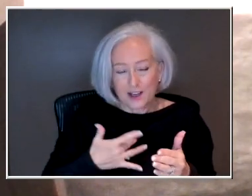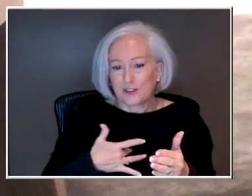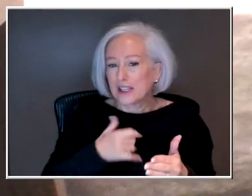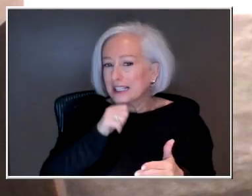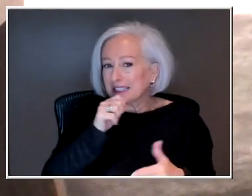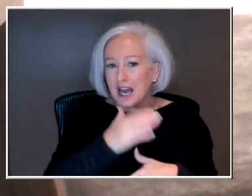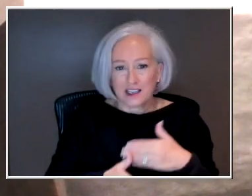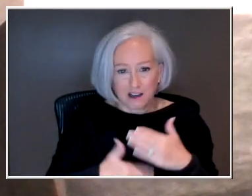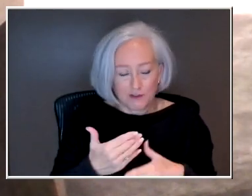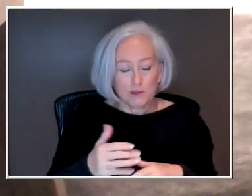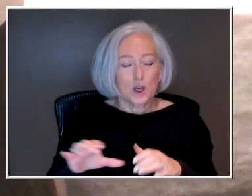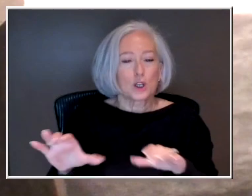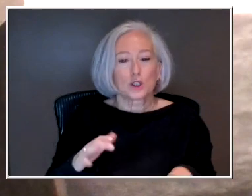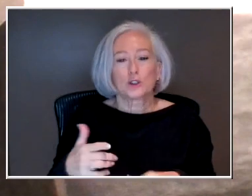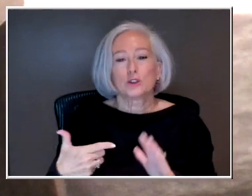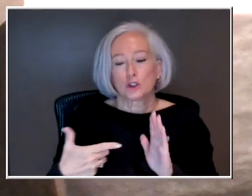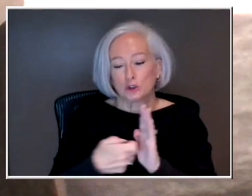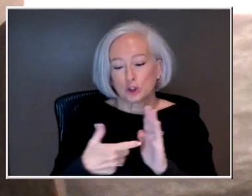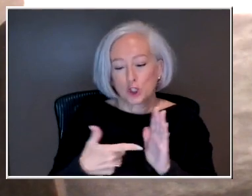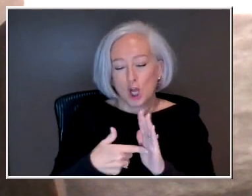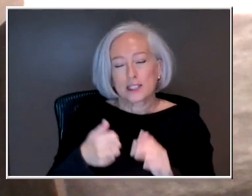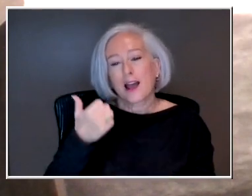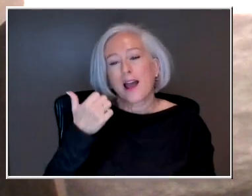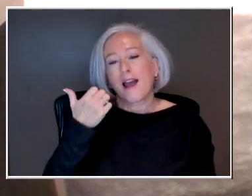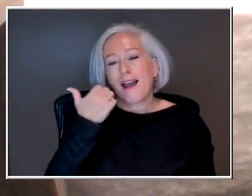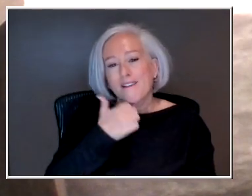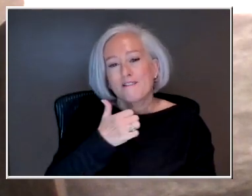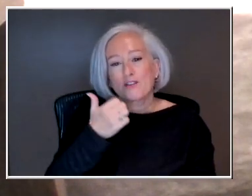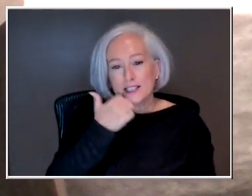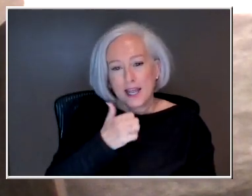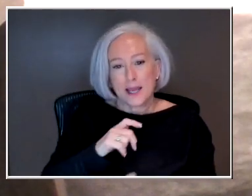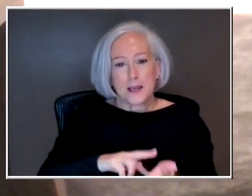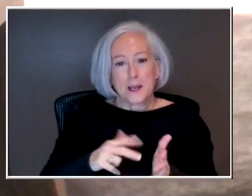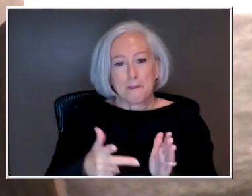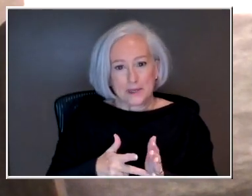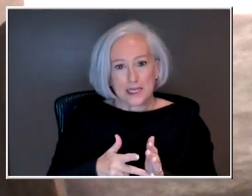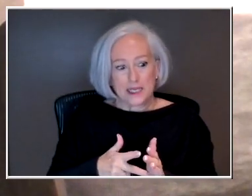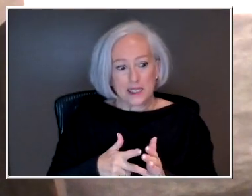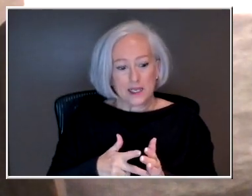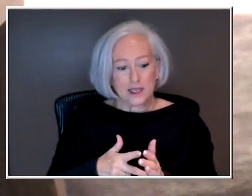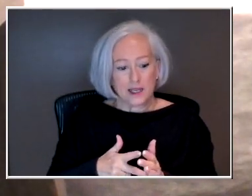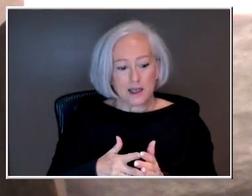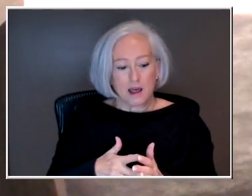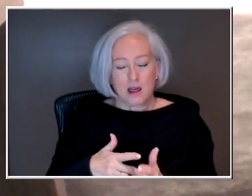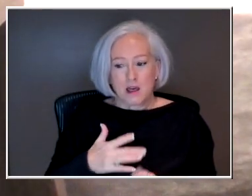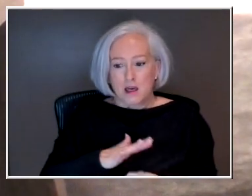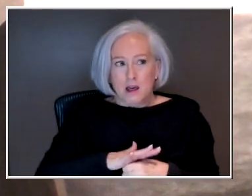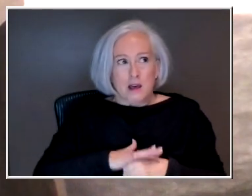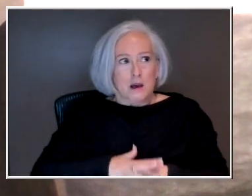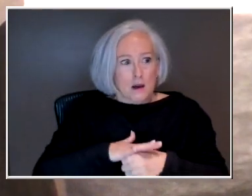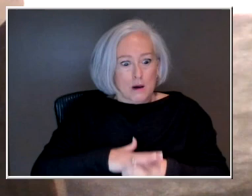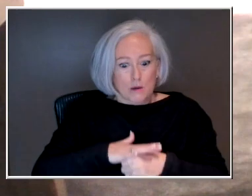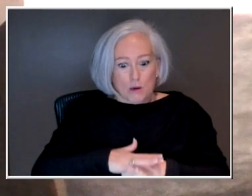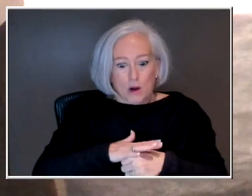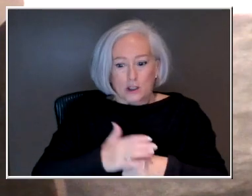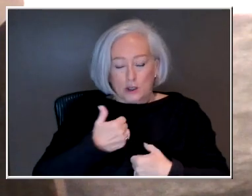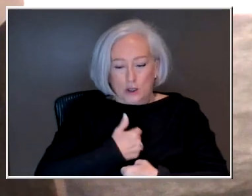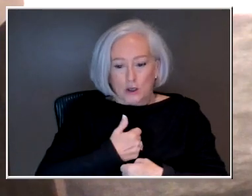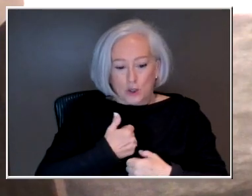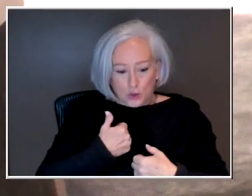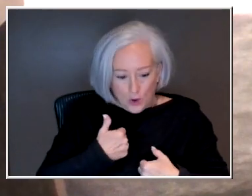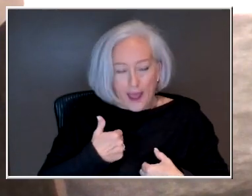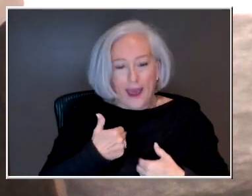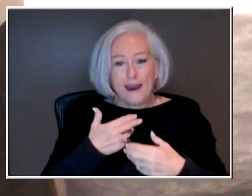every day. And so the pressure of that egg retrieval going well